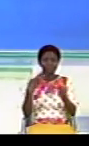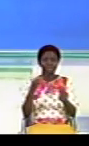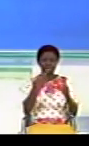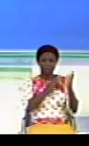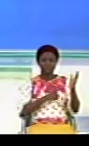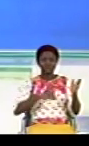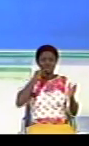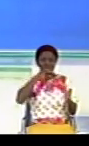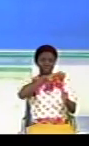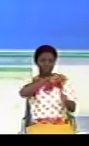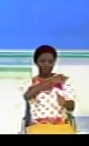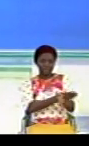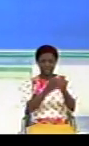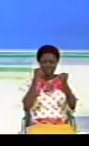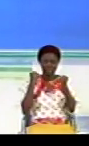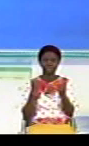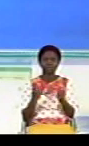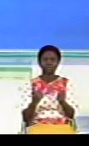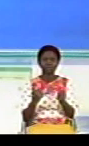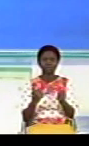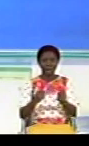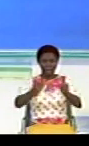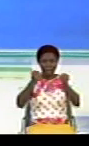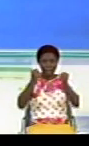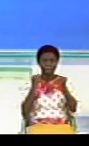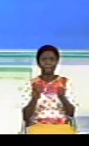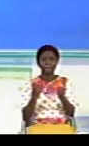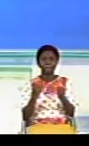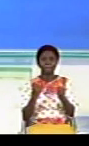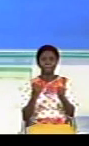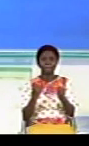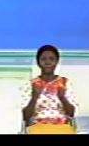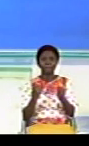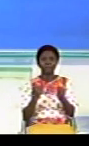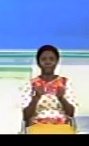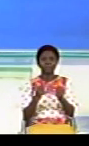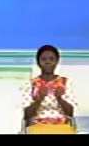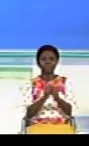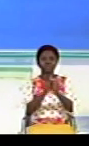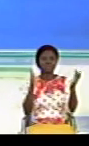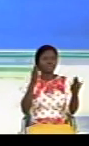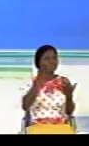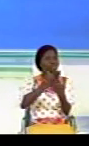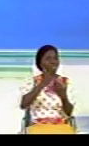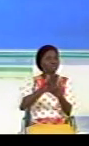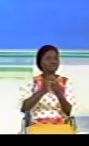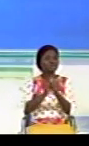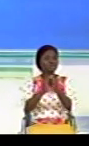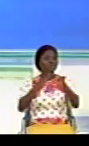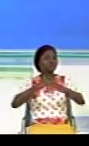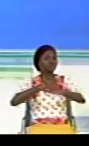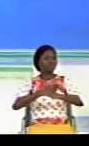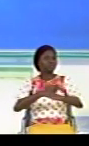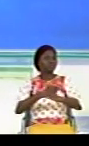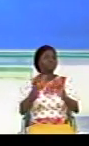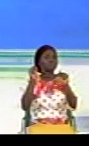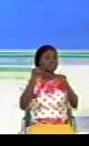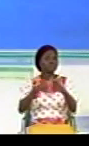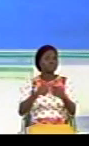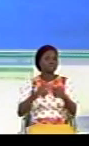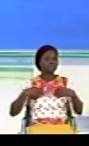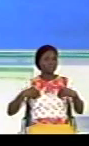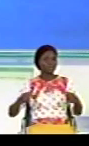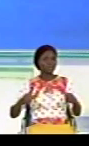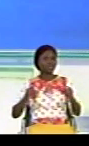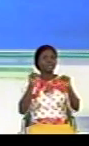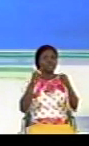strong, powerful, irresistible, able to heal, able to deliver,